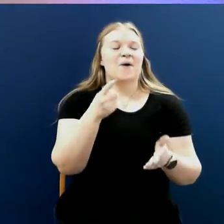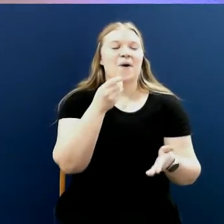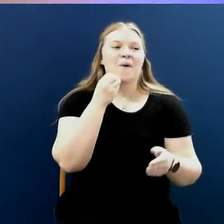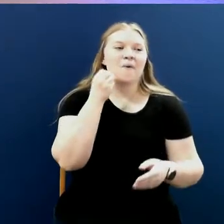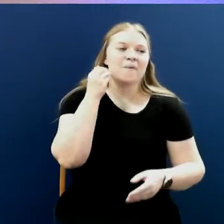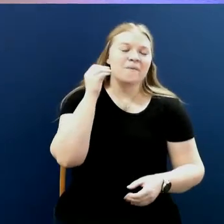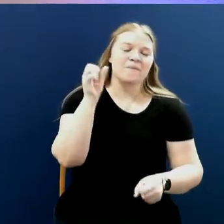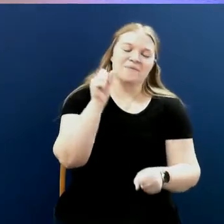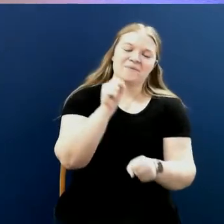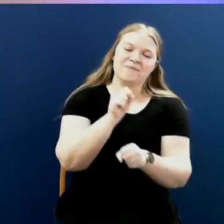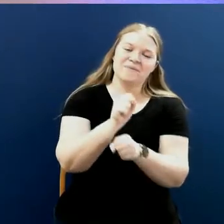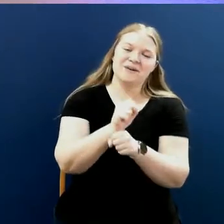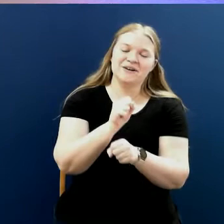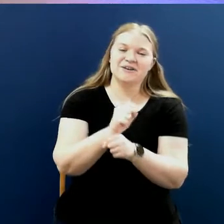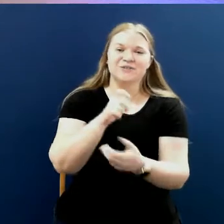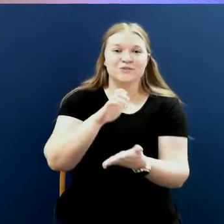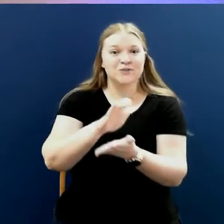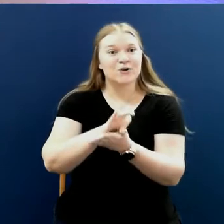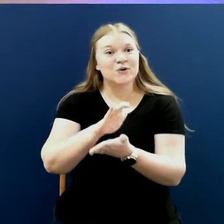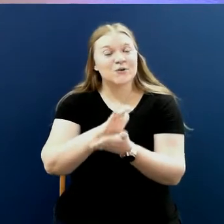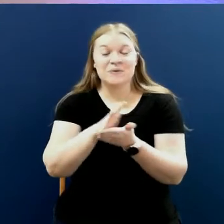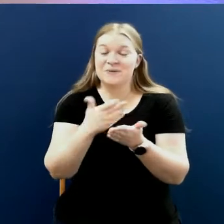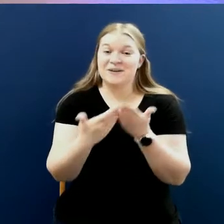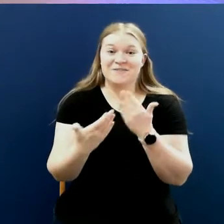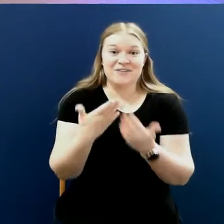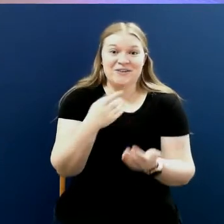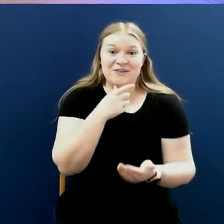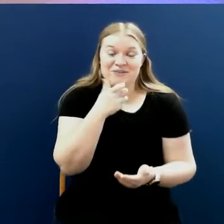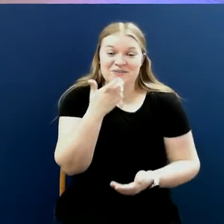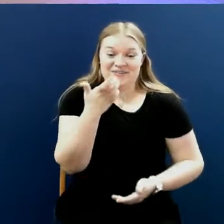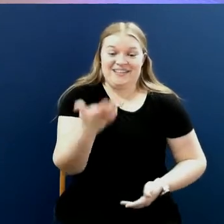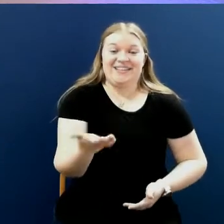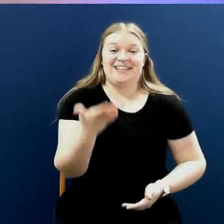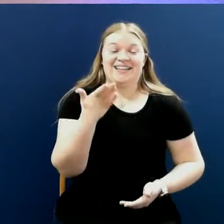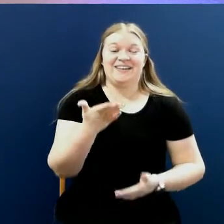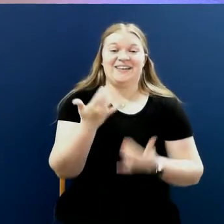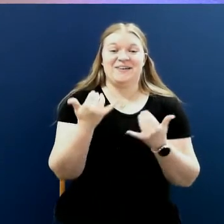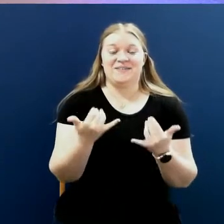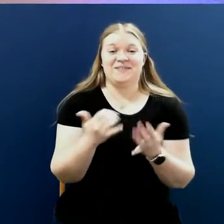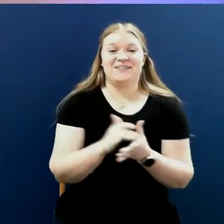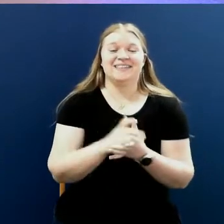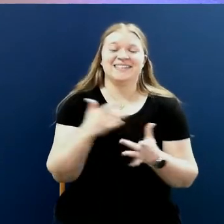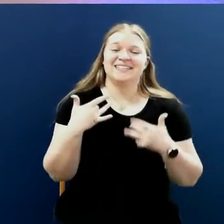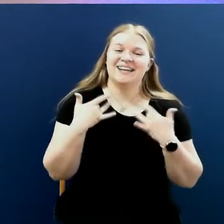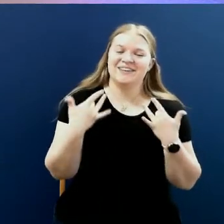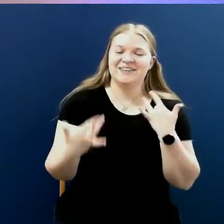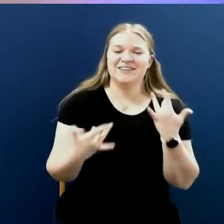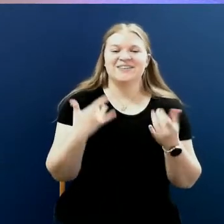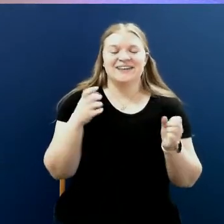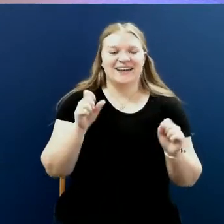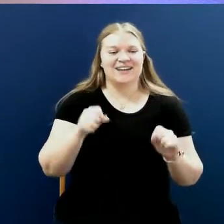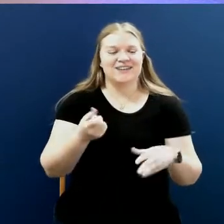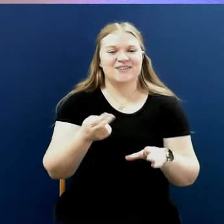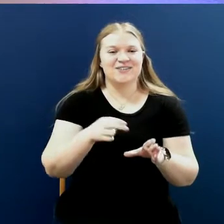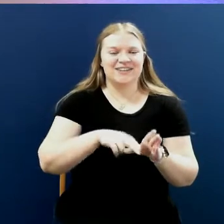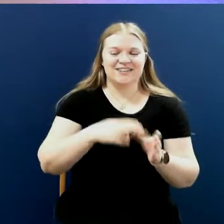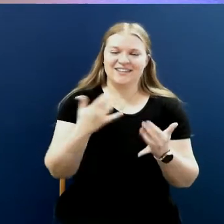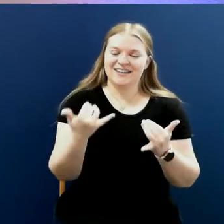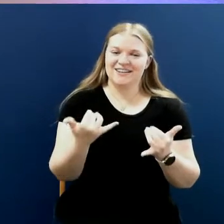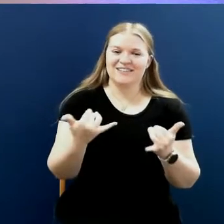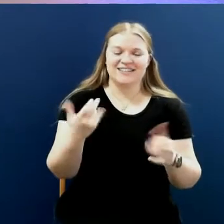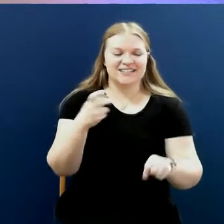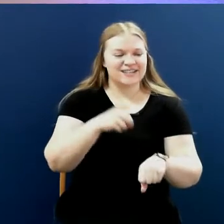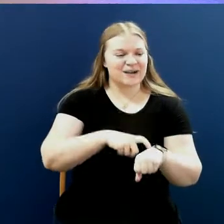whatever it may be that you are, wherever you may be at right now, we are excited that you're joining us this evening for a time of worship